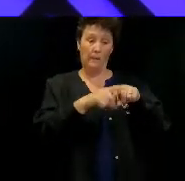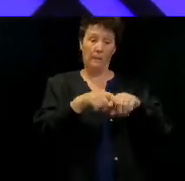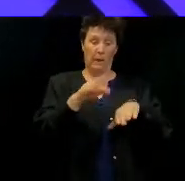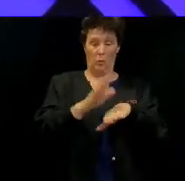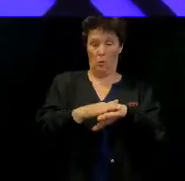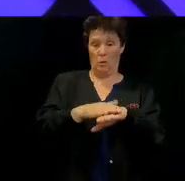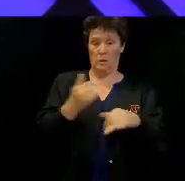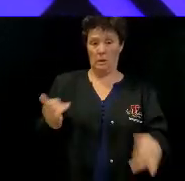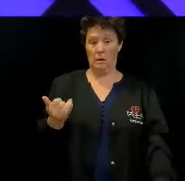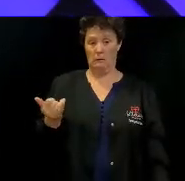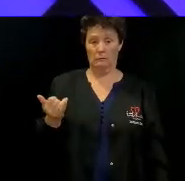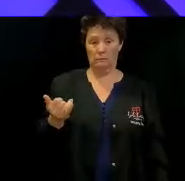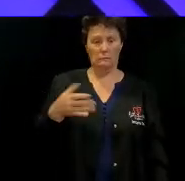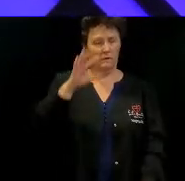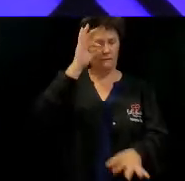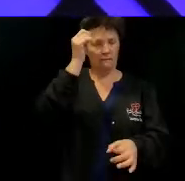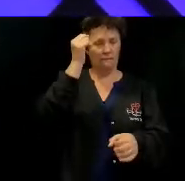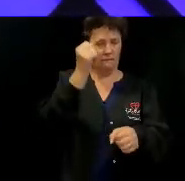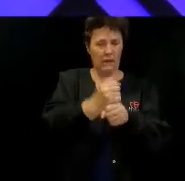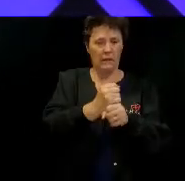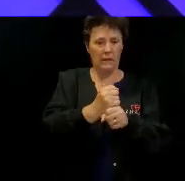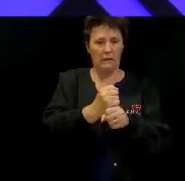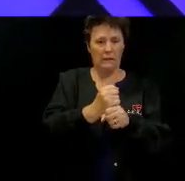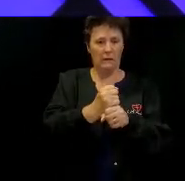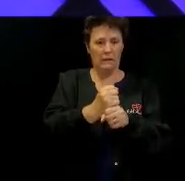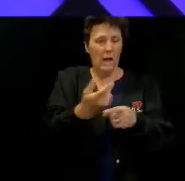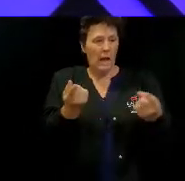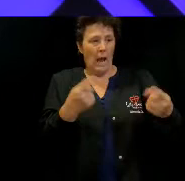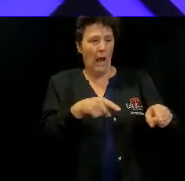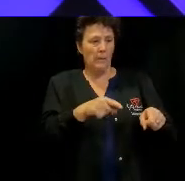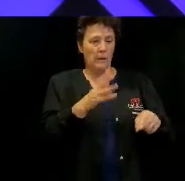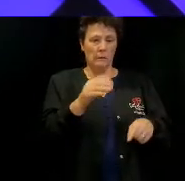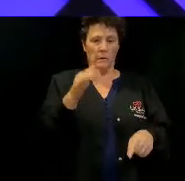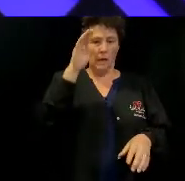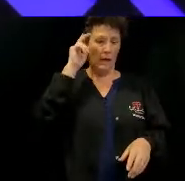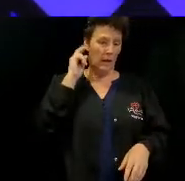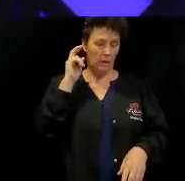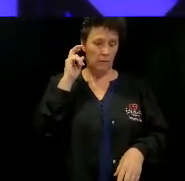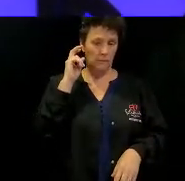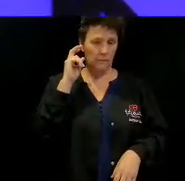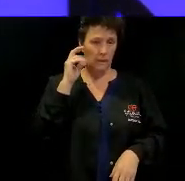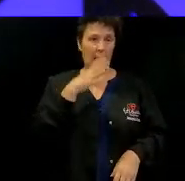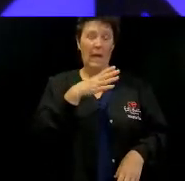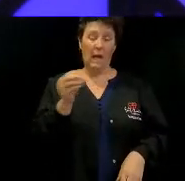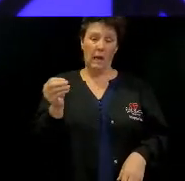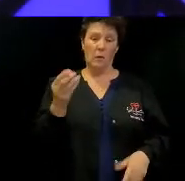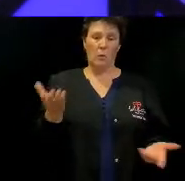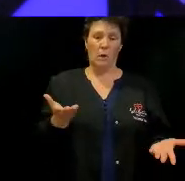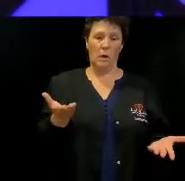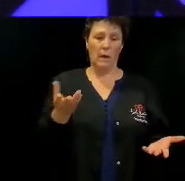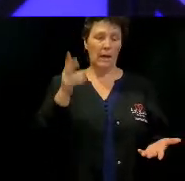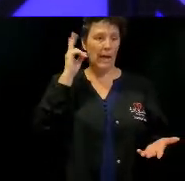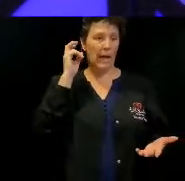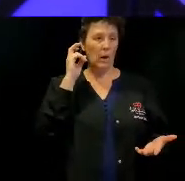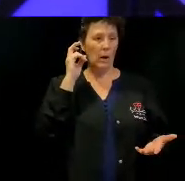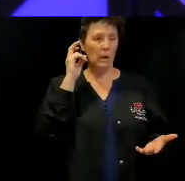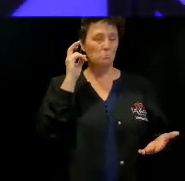Okay. Faith comes by hearing. And what? Hearing by the